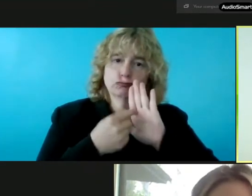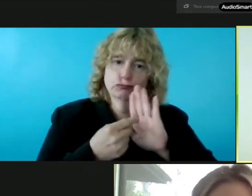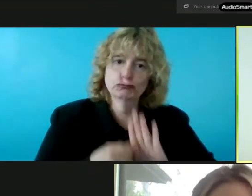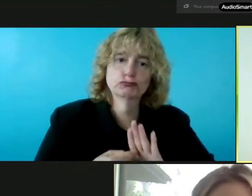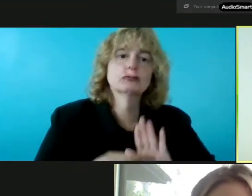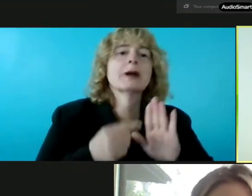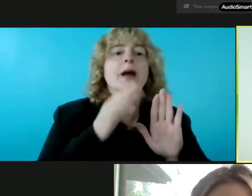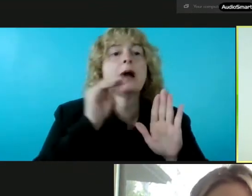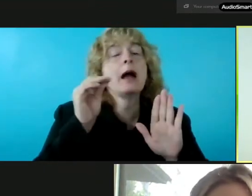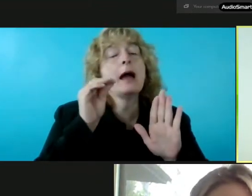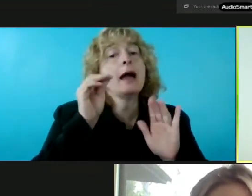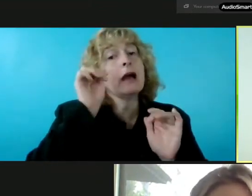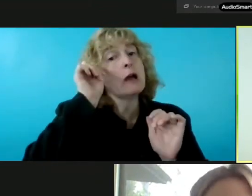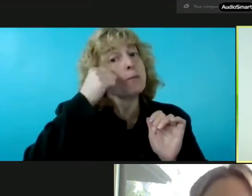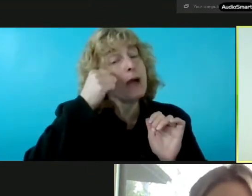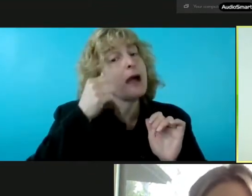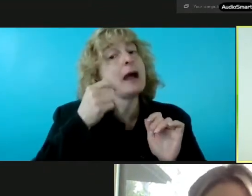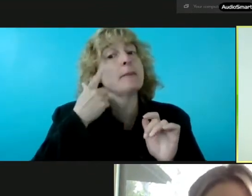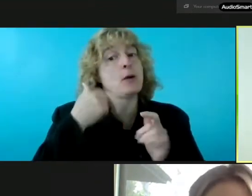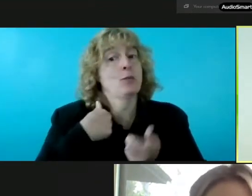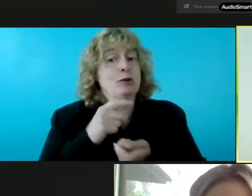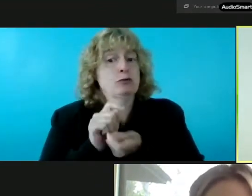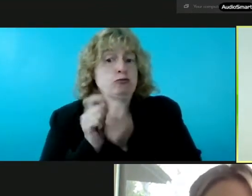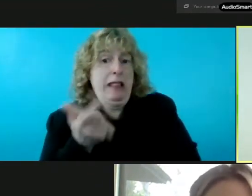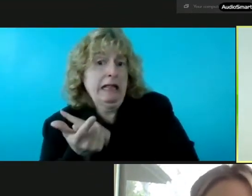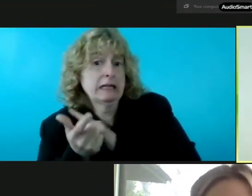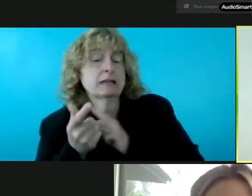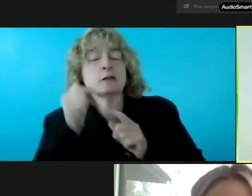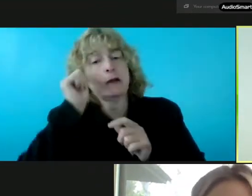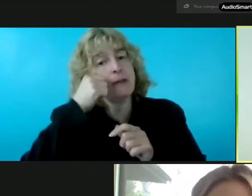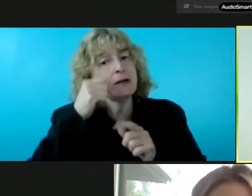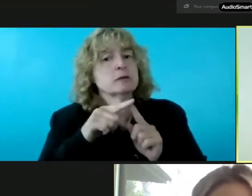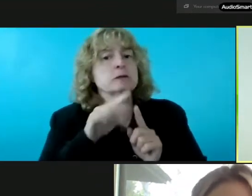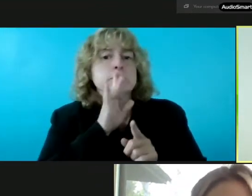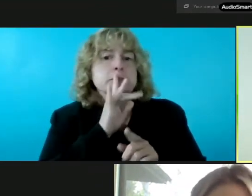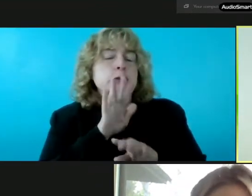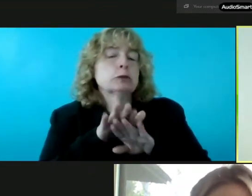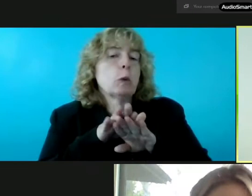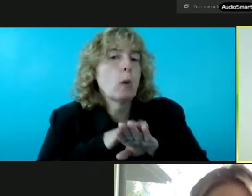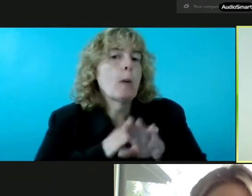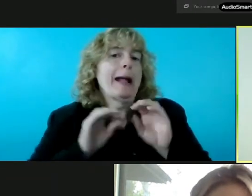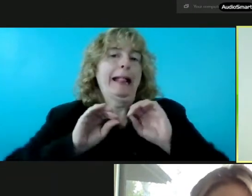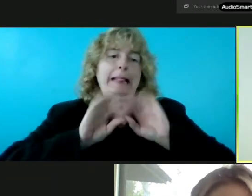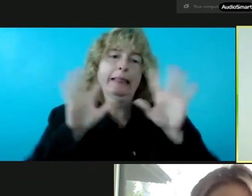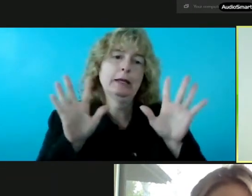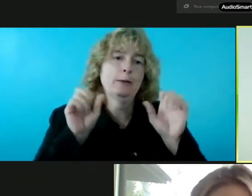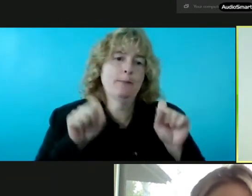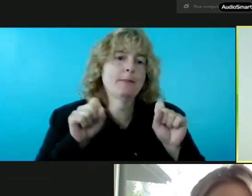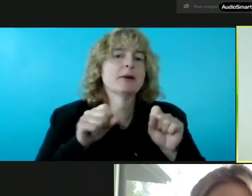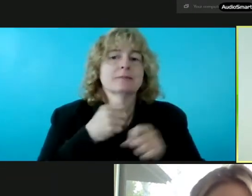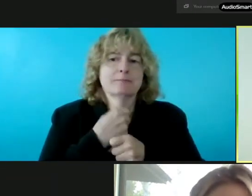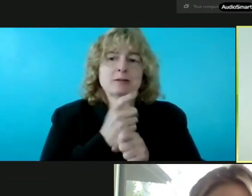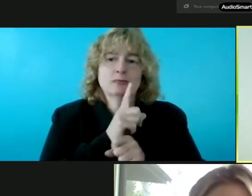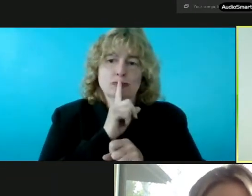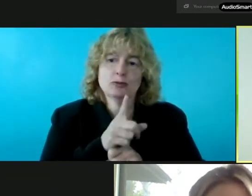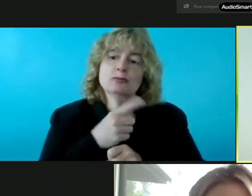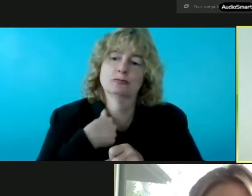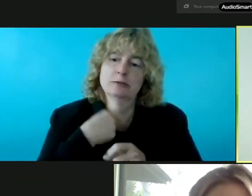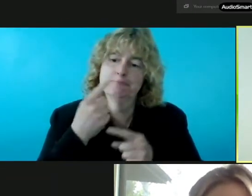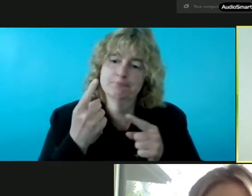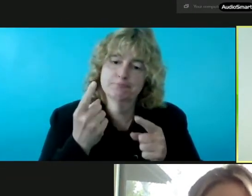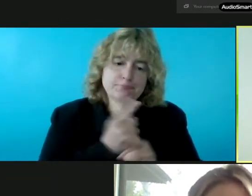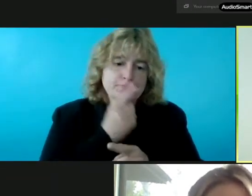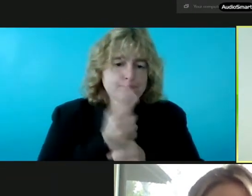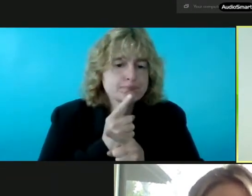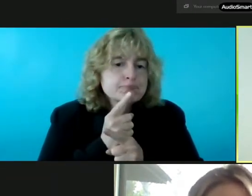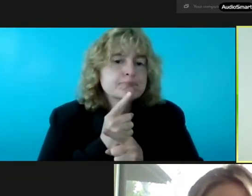reminder, since we're translating, just a reminder to just speak as slowly and clearly as possible so we can make sure we accurately